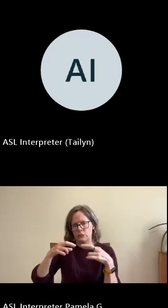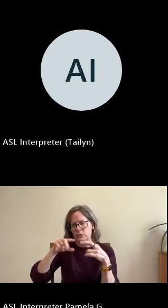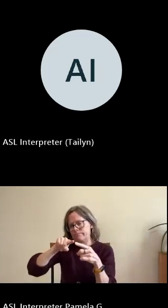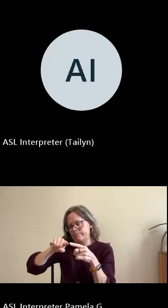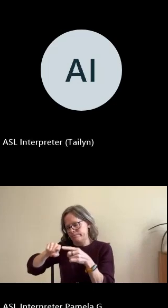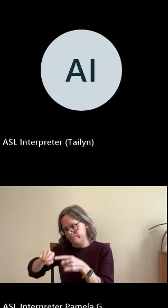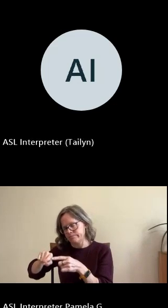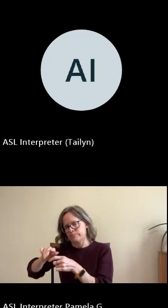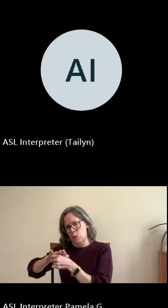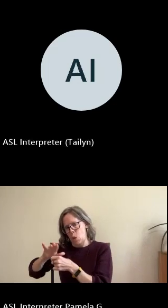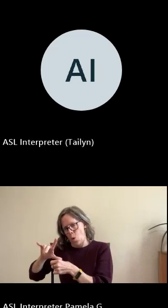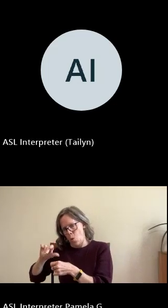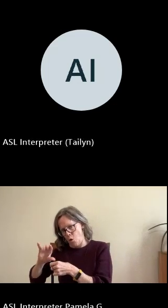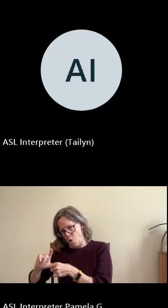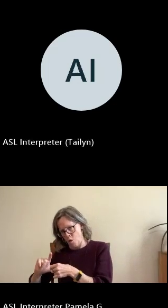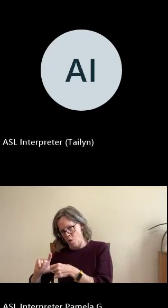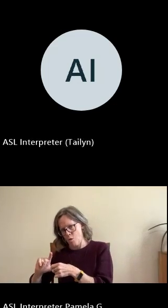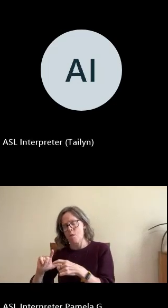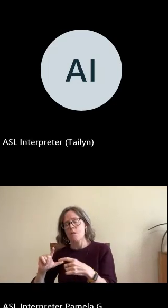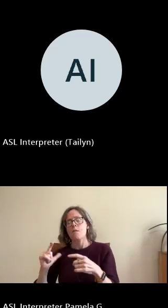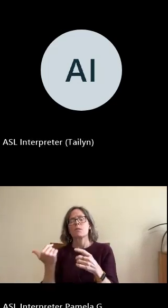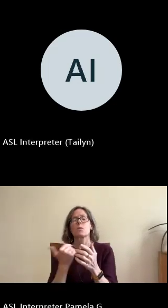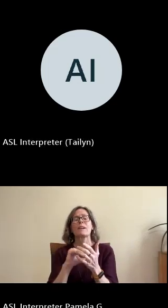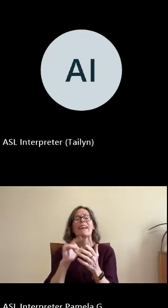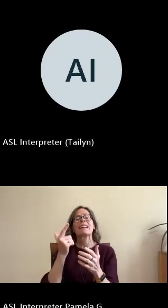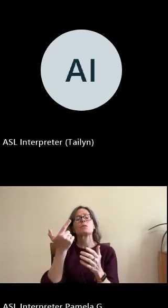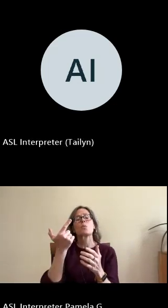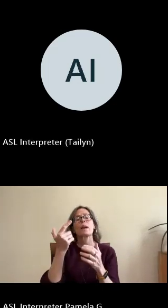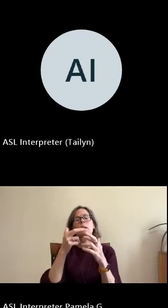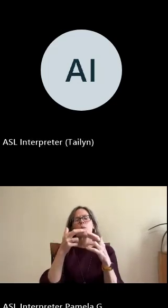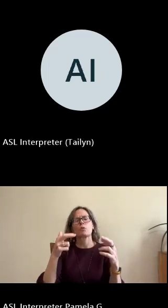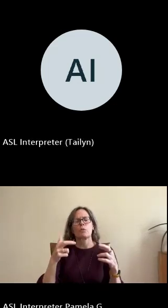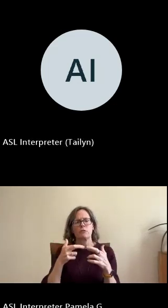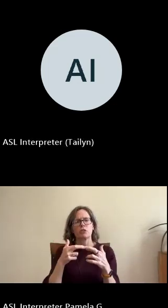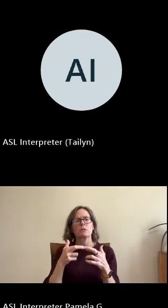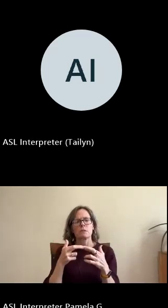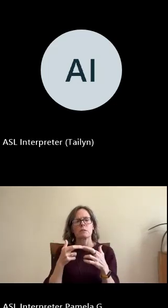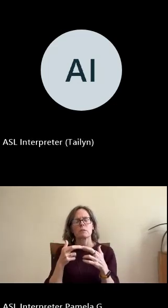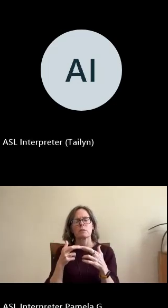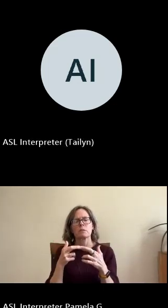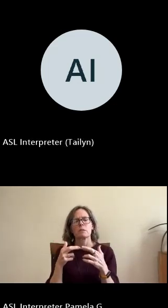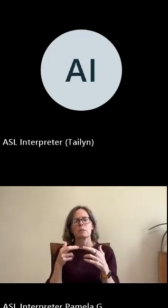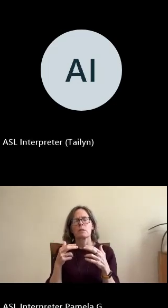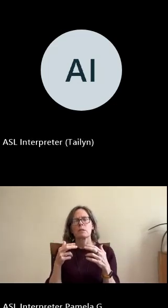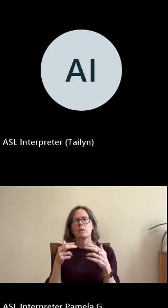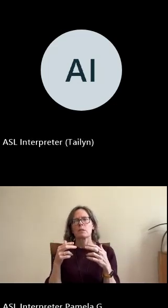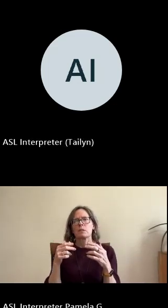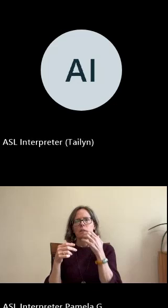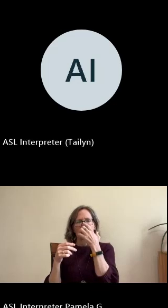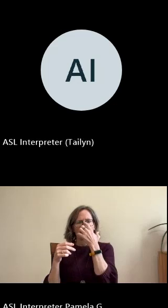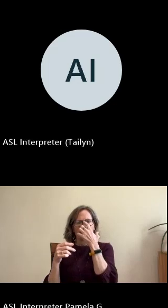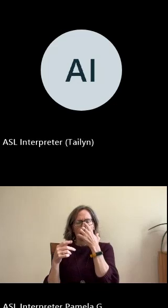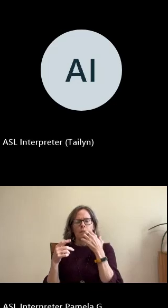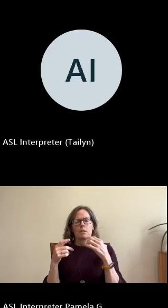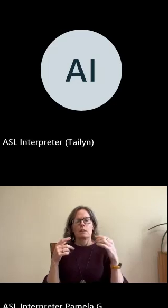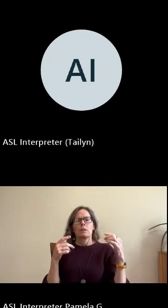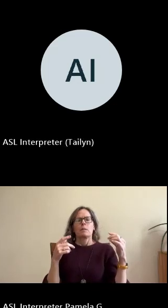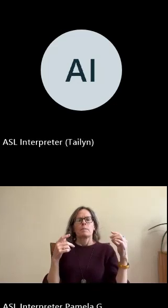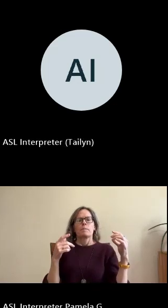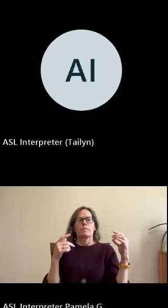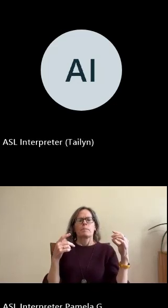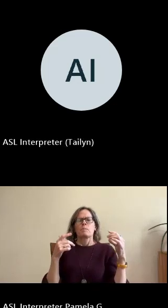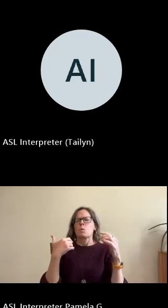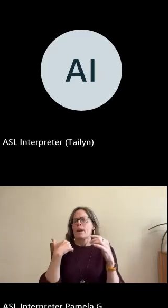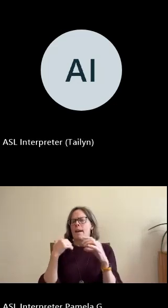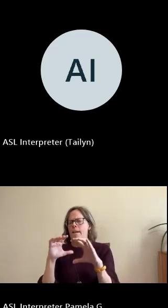we have 21 regions, and you get a seat on the board of directors. You have a group of stewards, and we'll talk